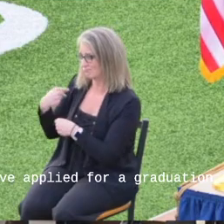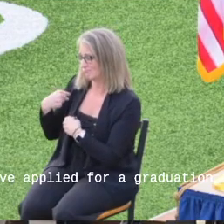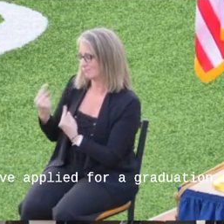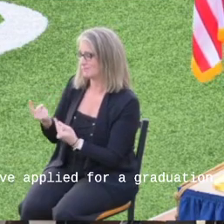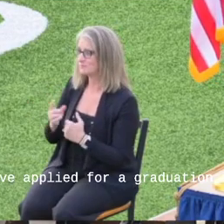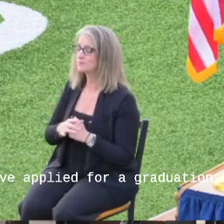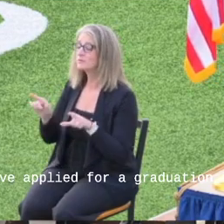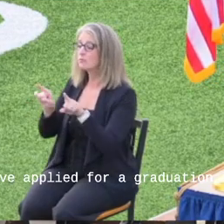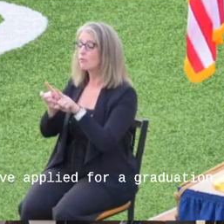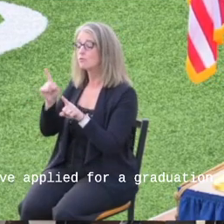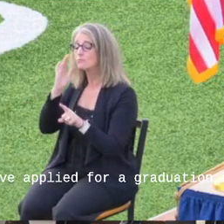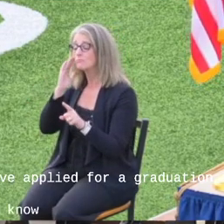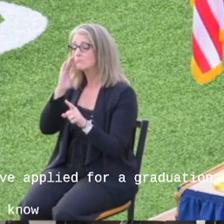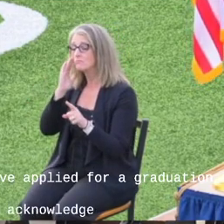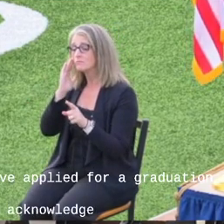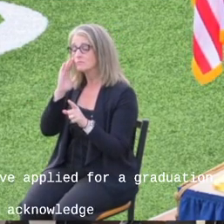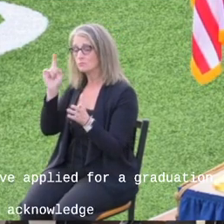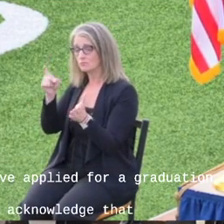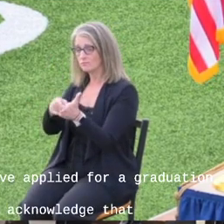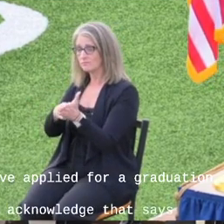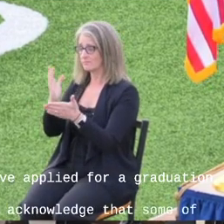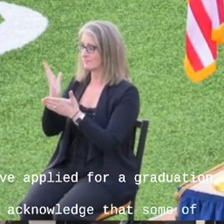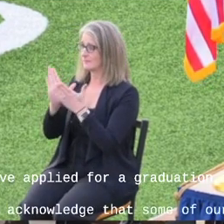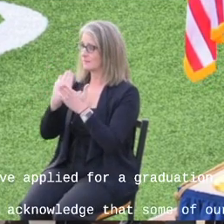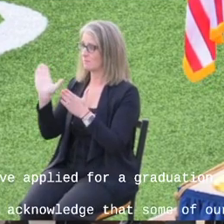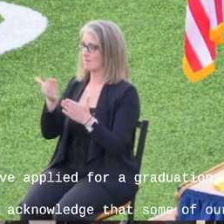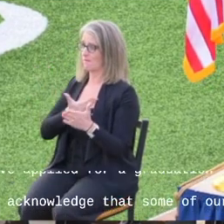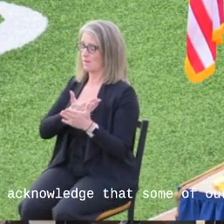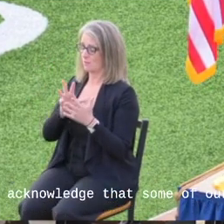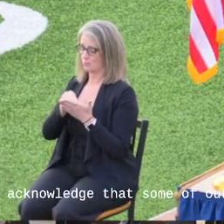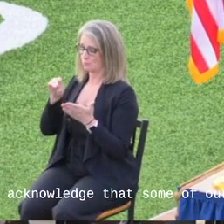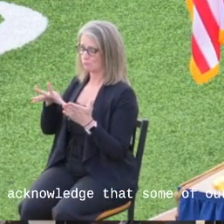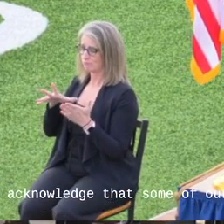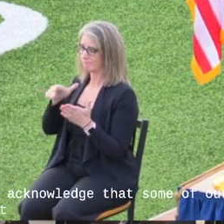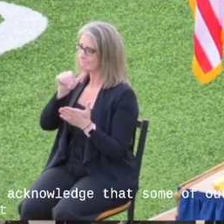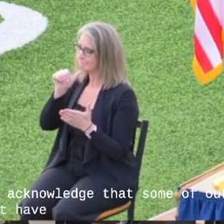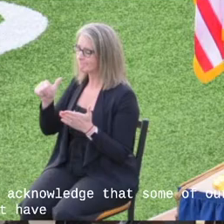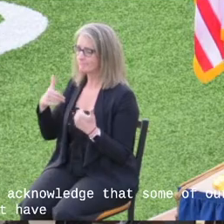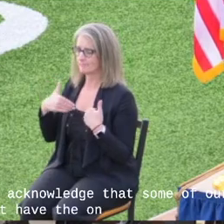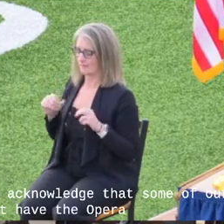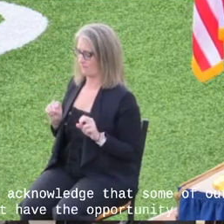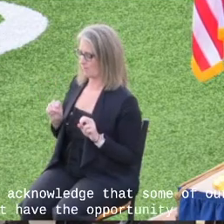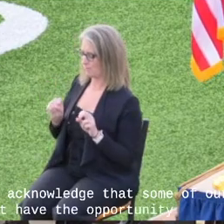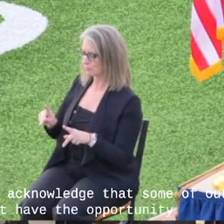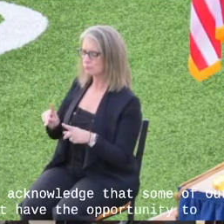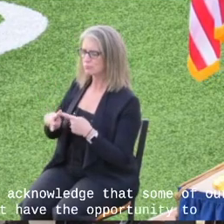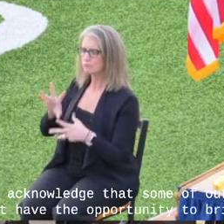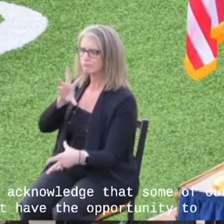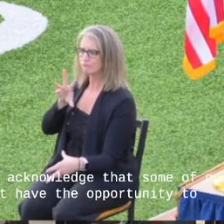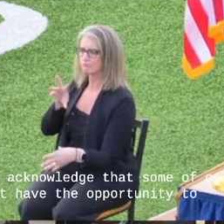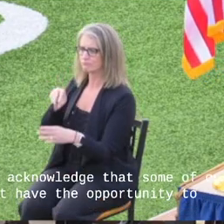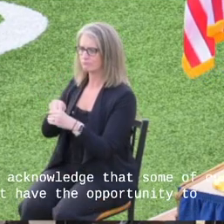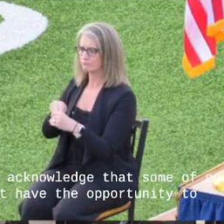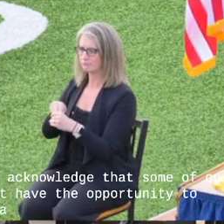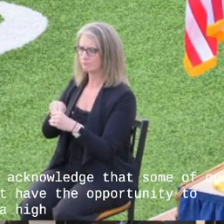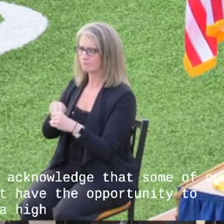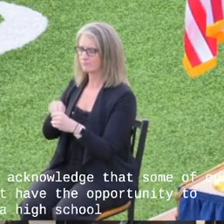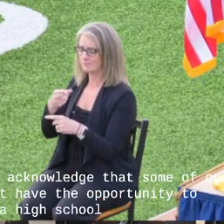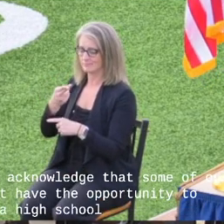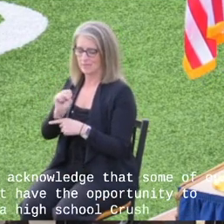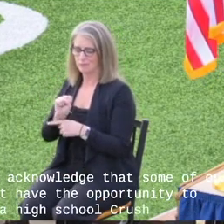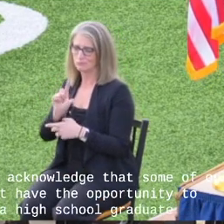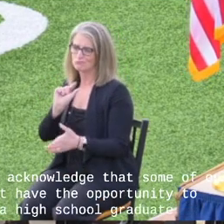We also want to acknowledge that some of our students did not have the opportunity to participate in a high